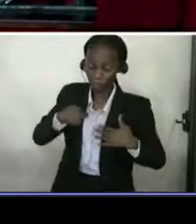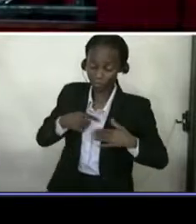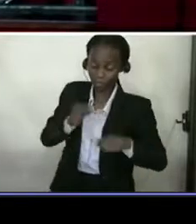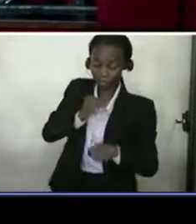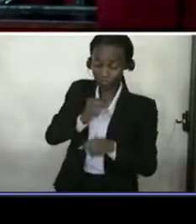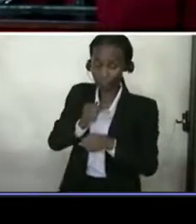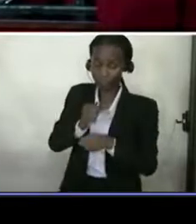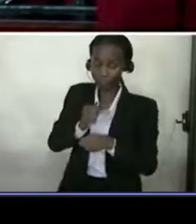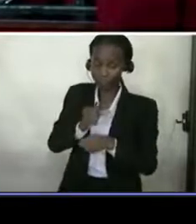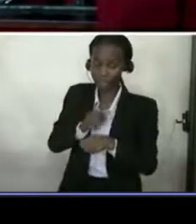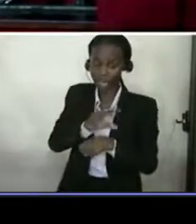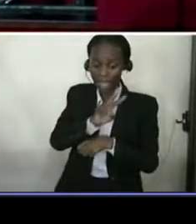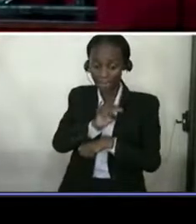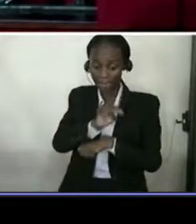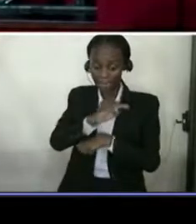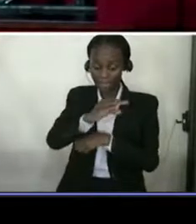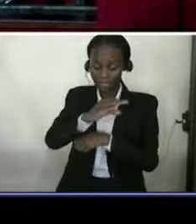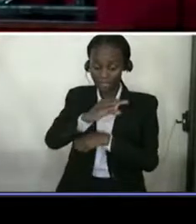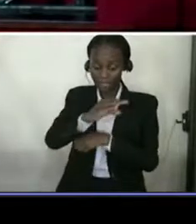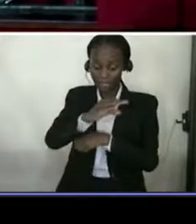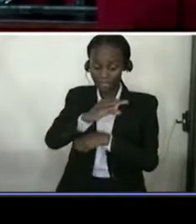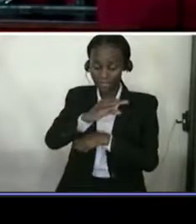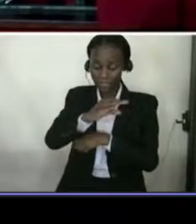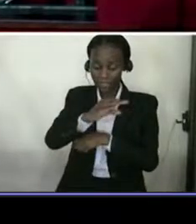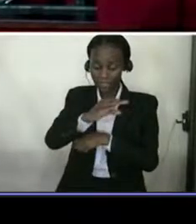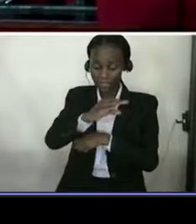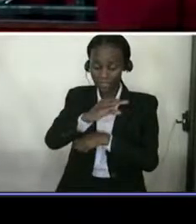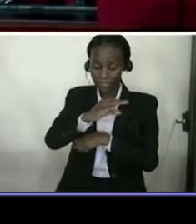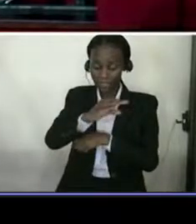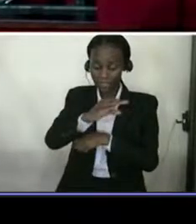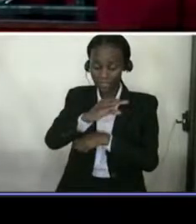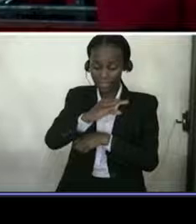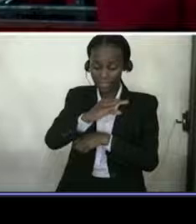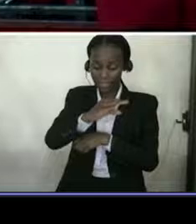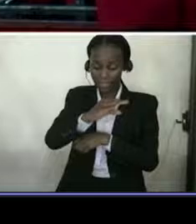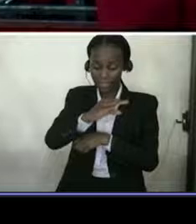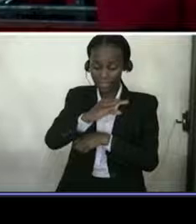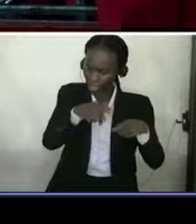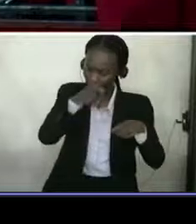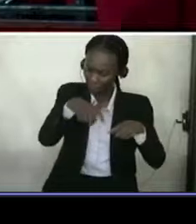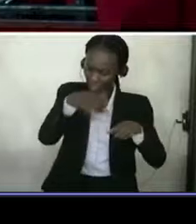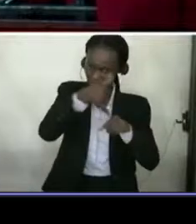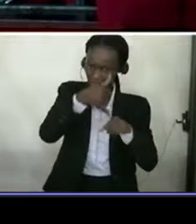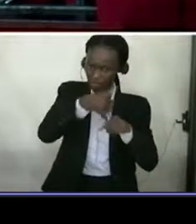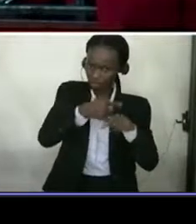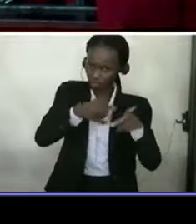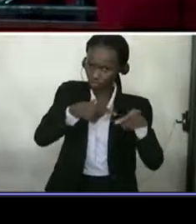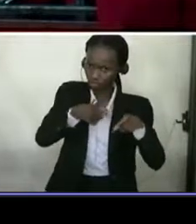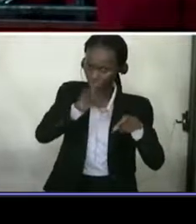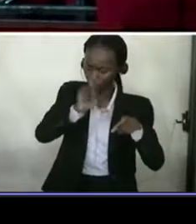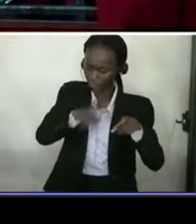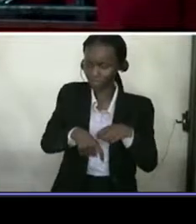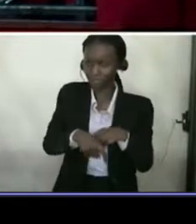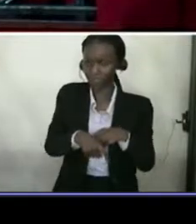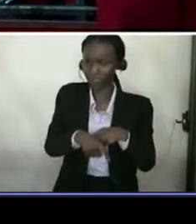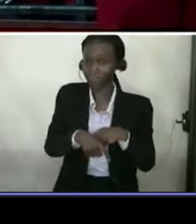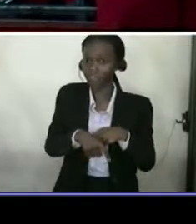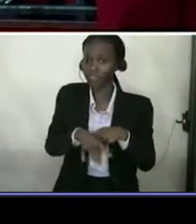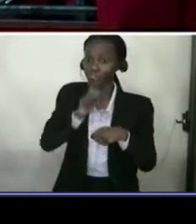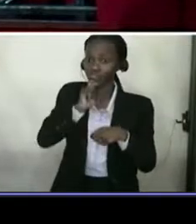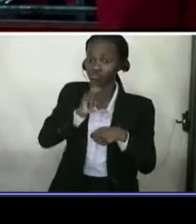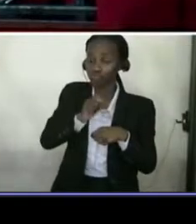MEC should ensure that the whole management develops the necessary internal control environment for the purpose of